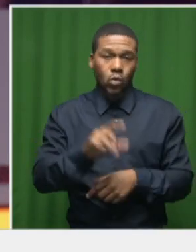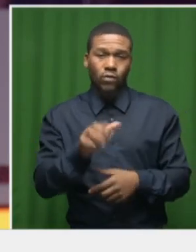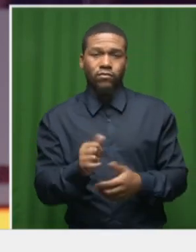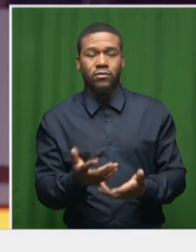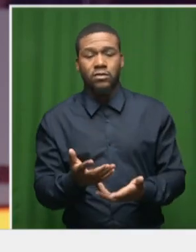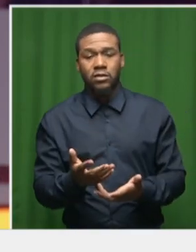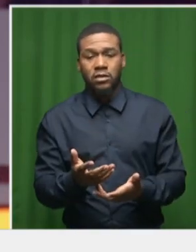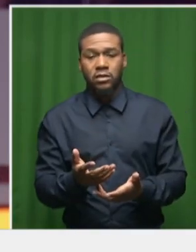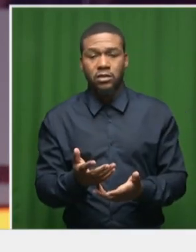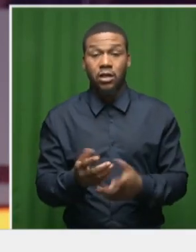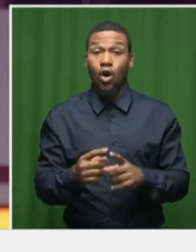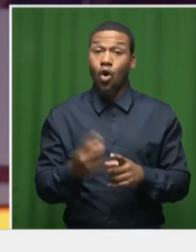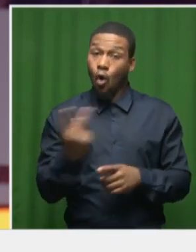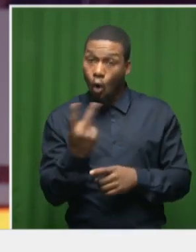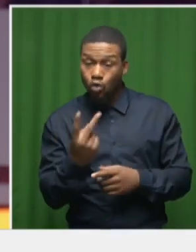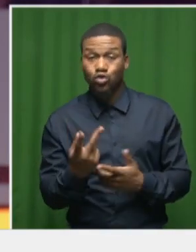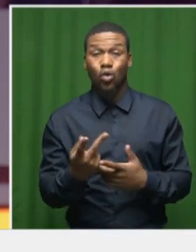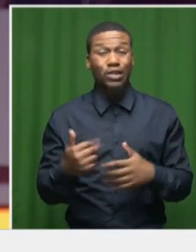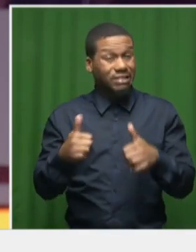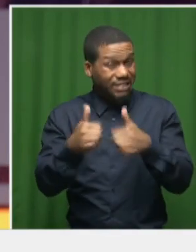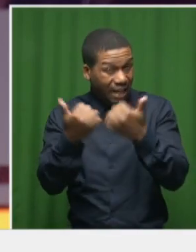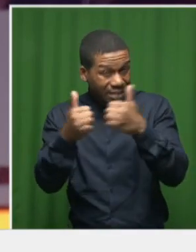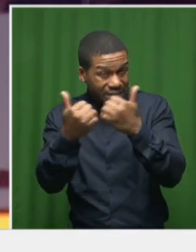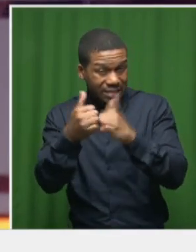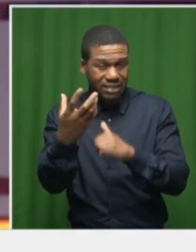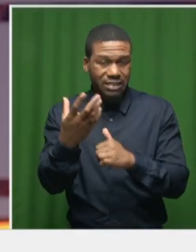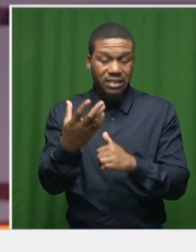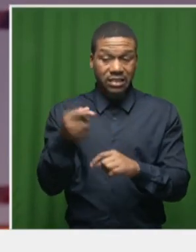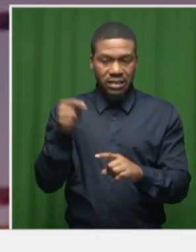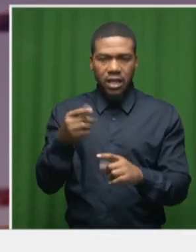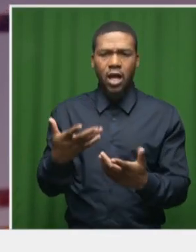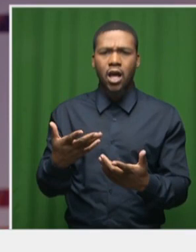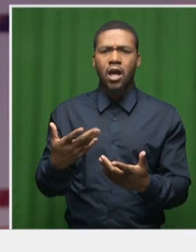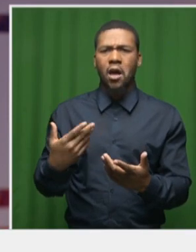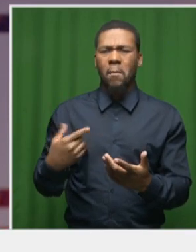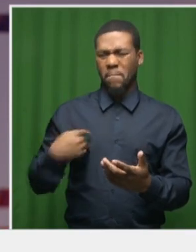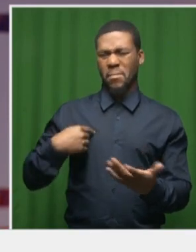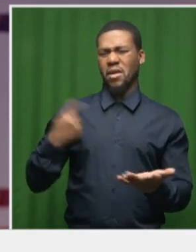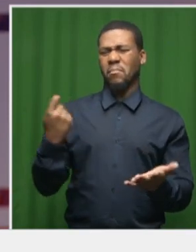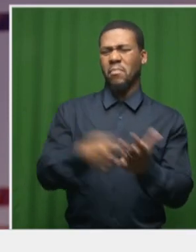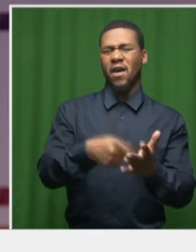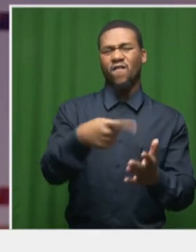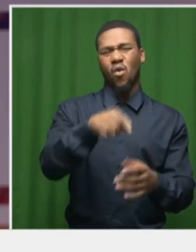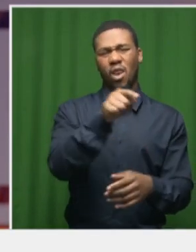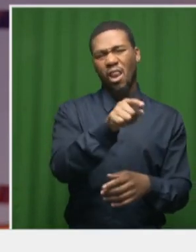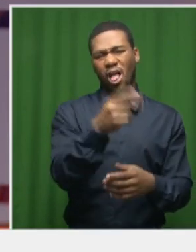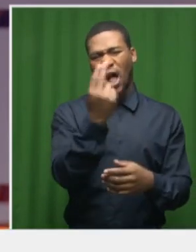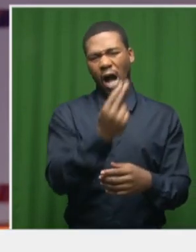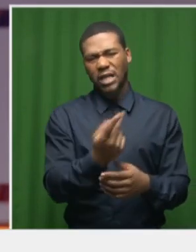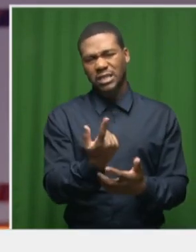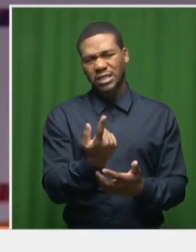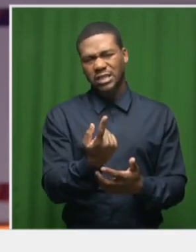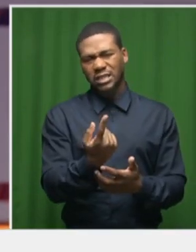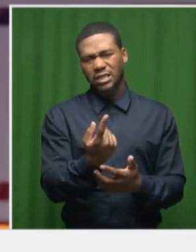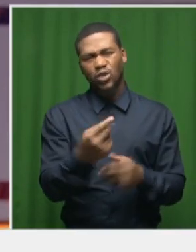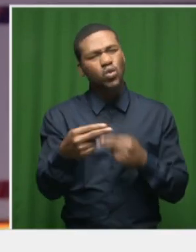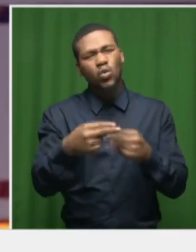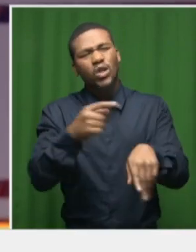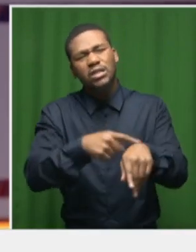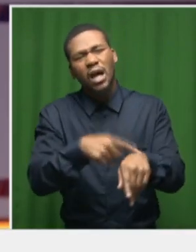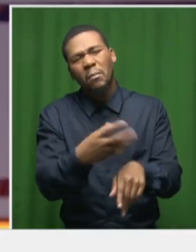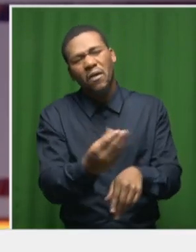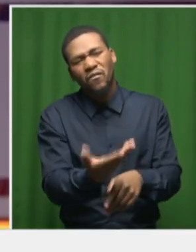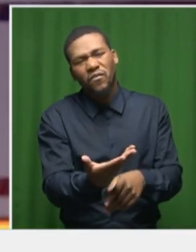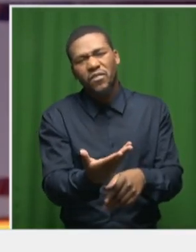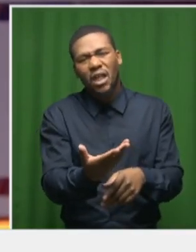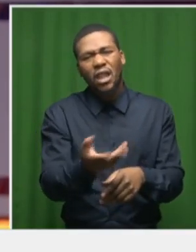there's this complication about paying for something that exists for a moment and not again. So I think there's always that kind of challenge, and